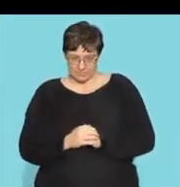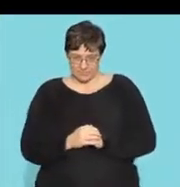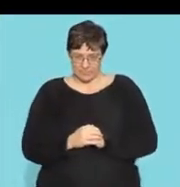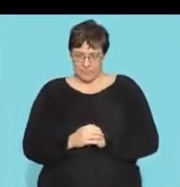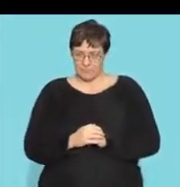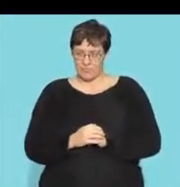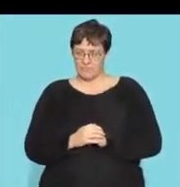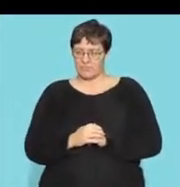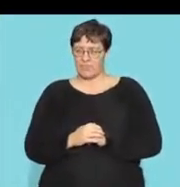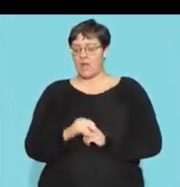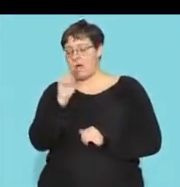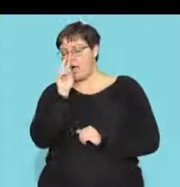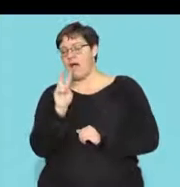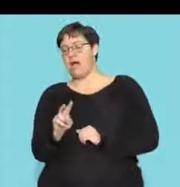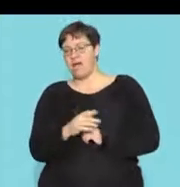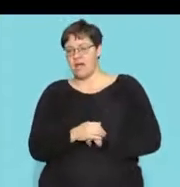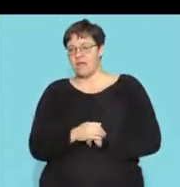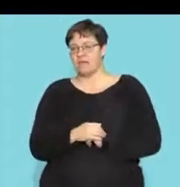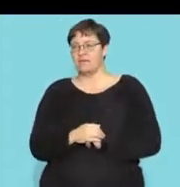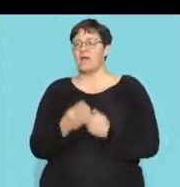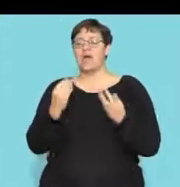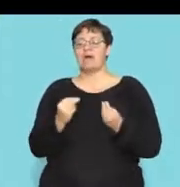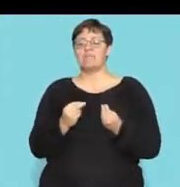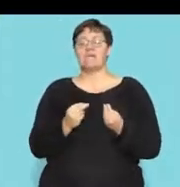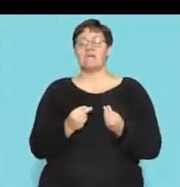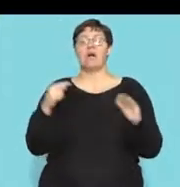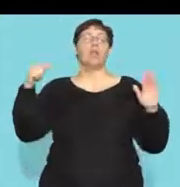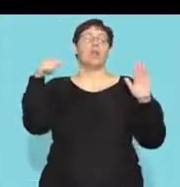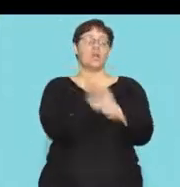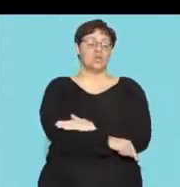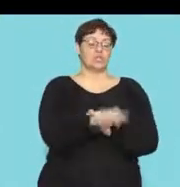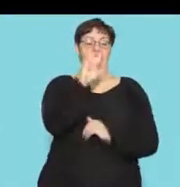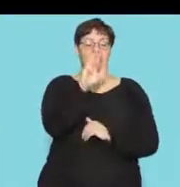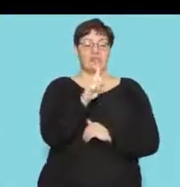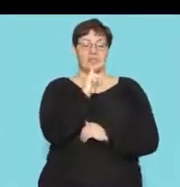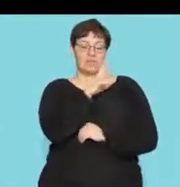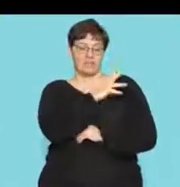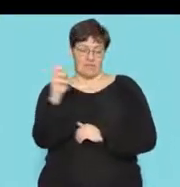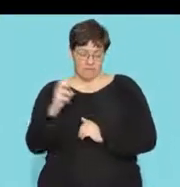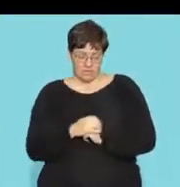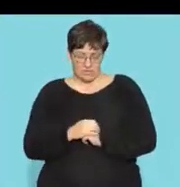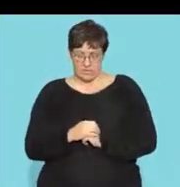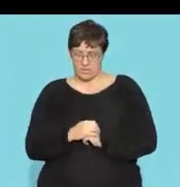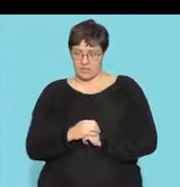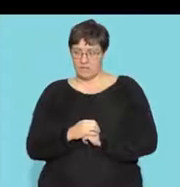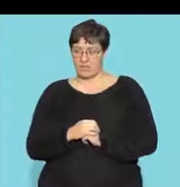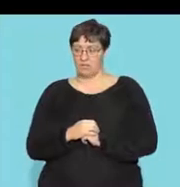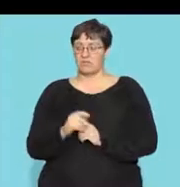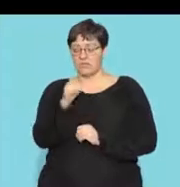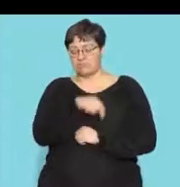will notice here that you have a loss of 9,500, meaning you're crediting this account